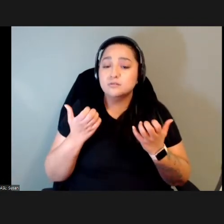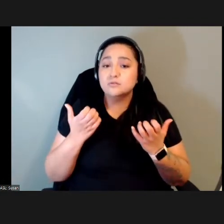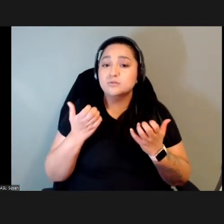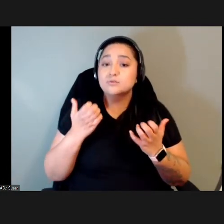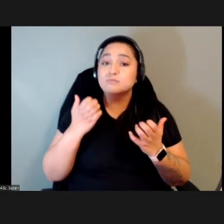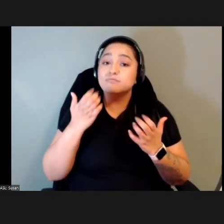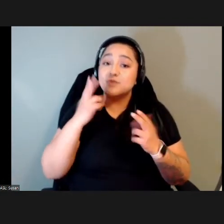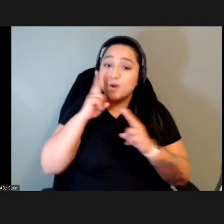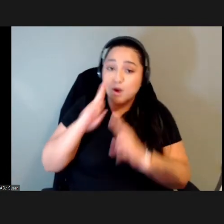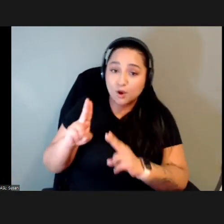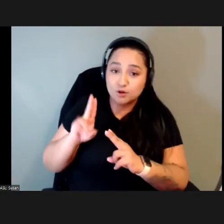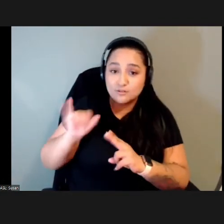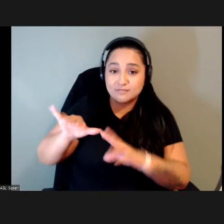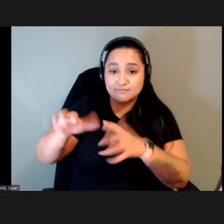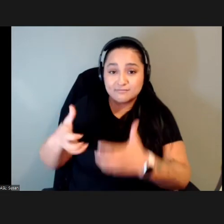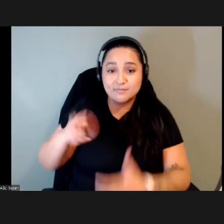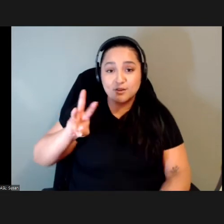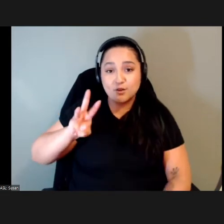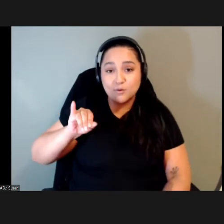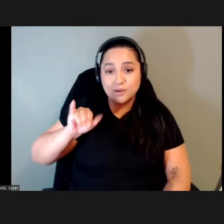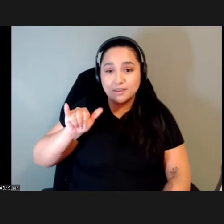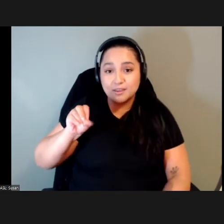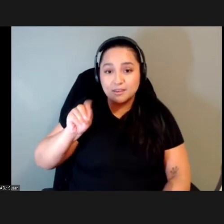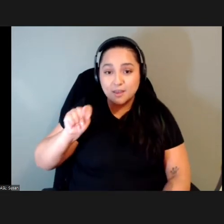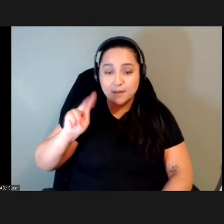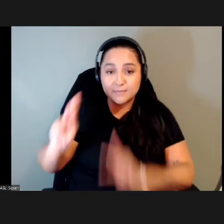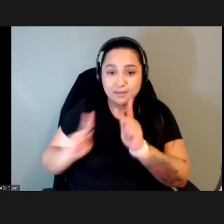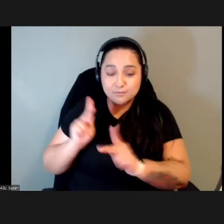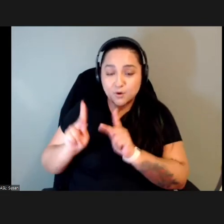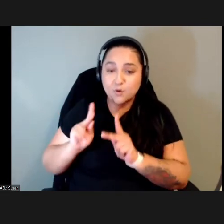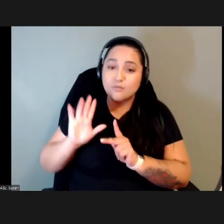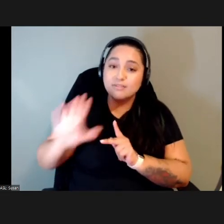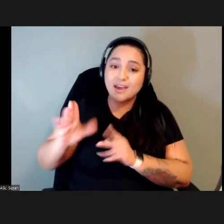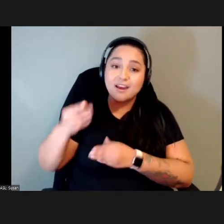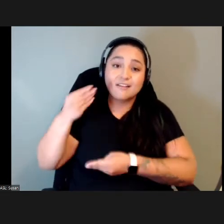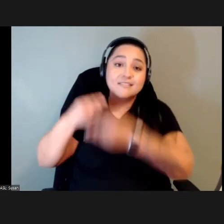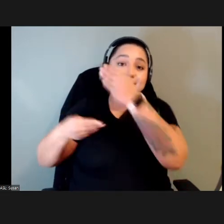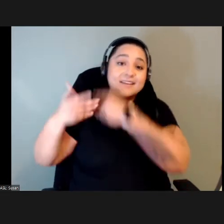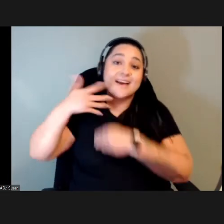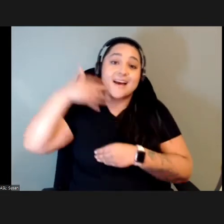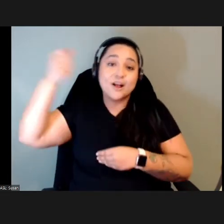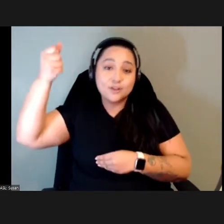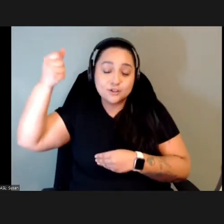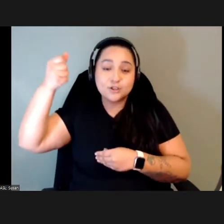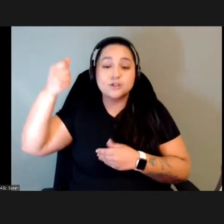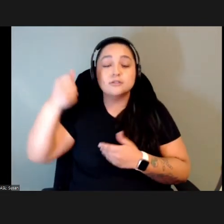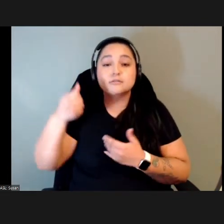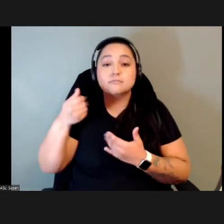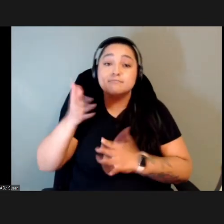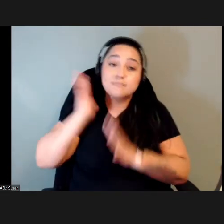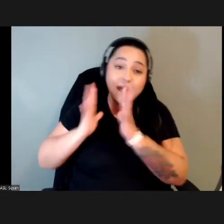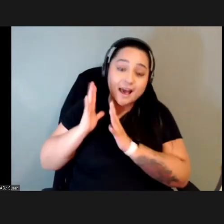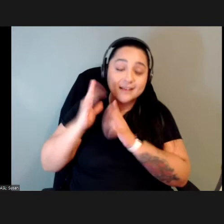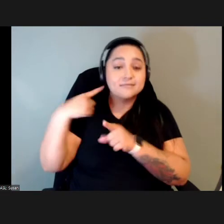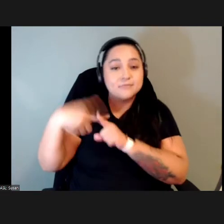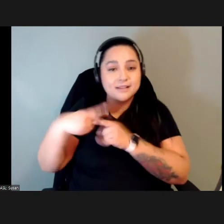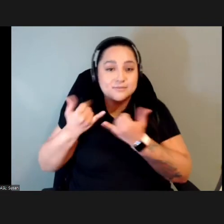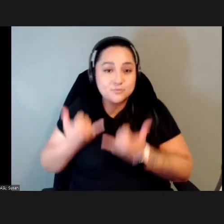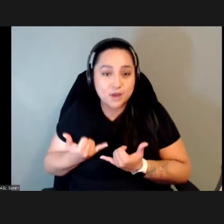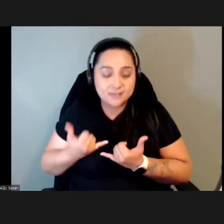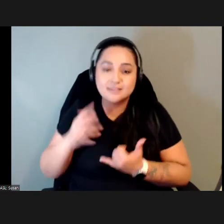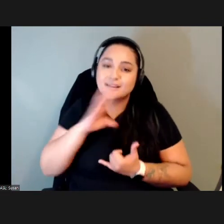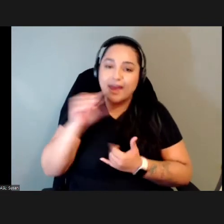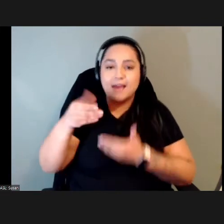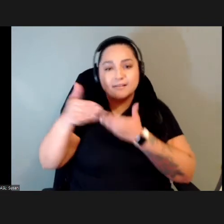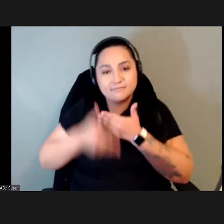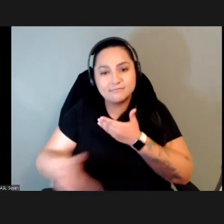Wiat people, their elders, both past and present here today, and the future generations to come.